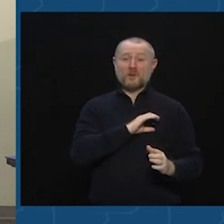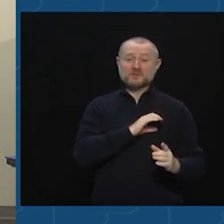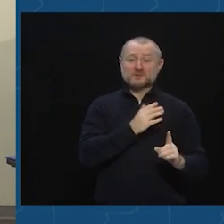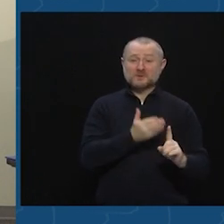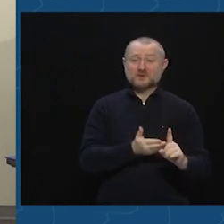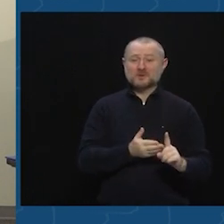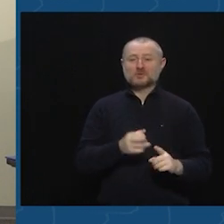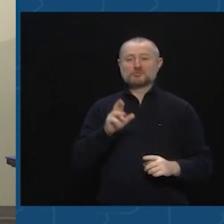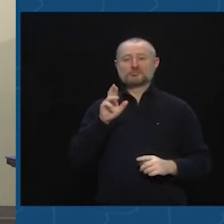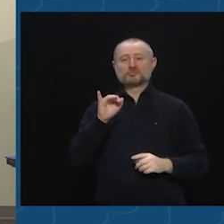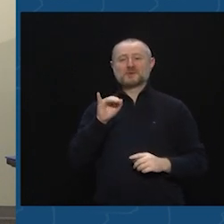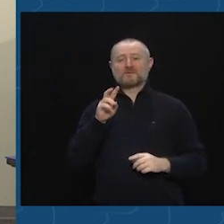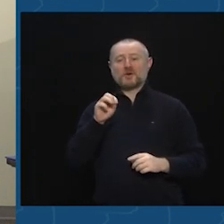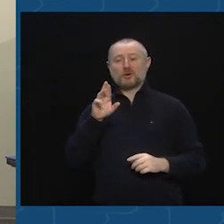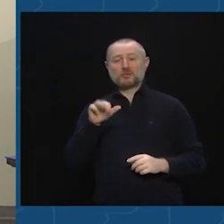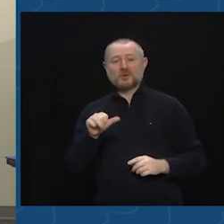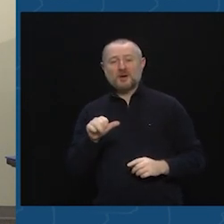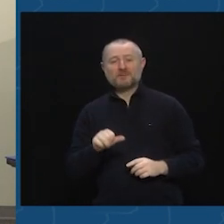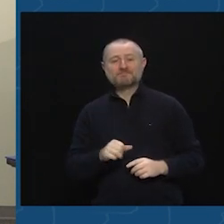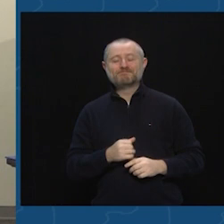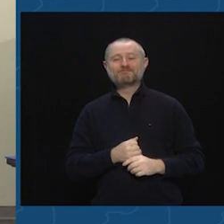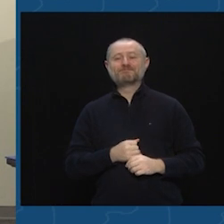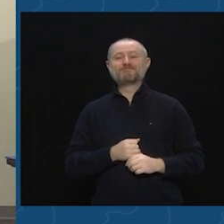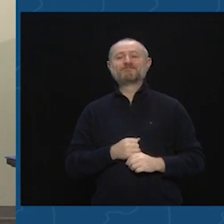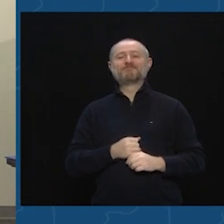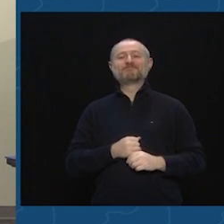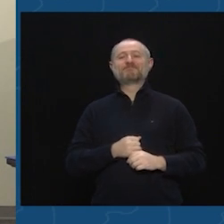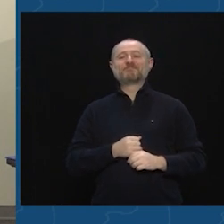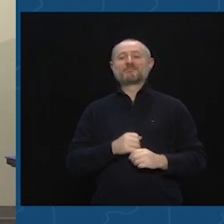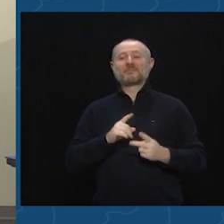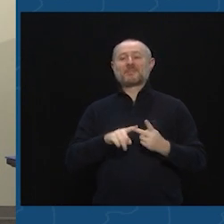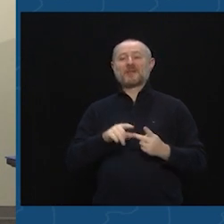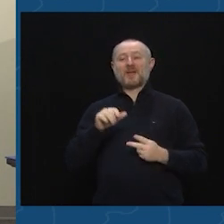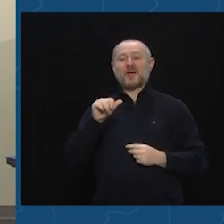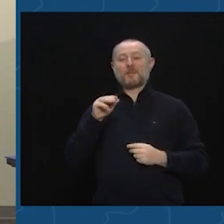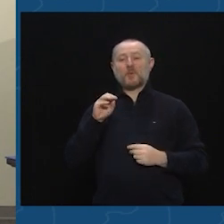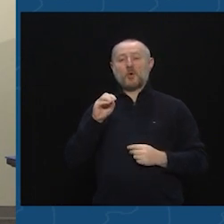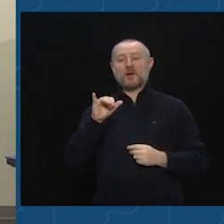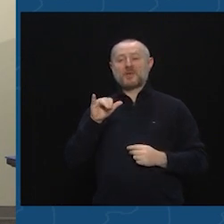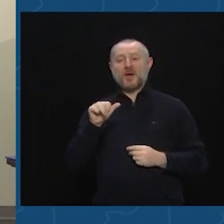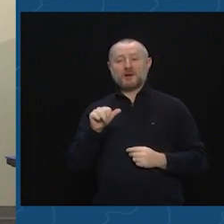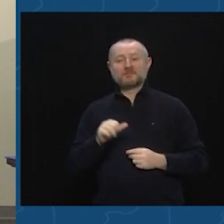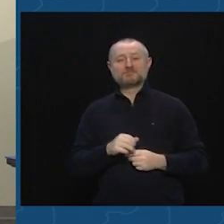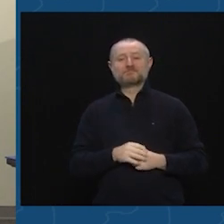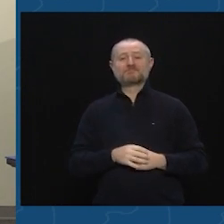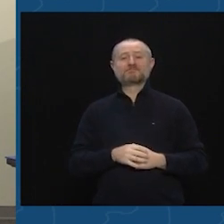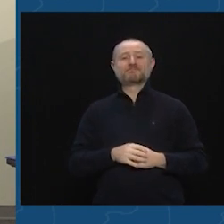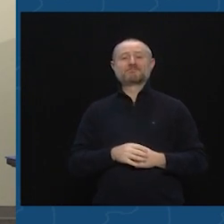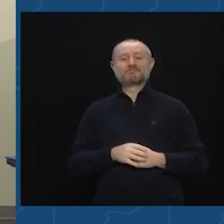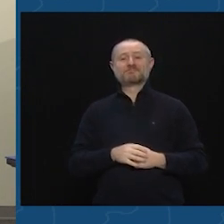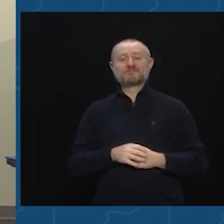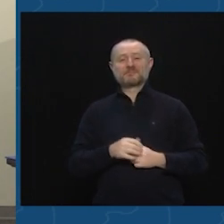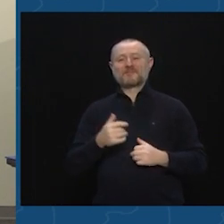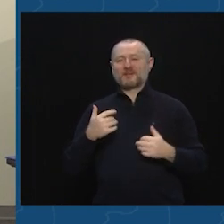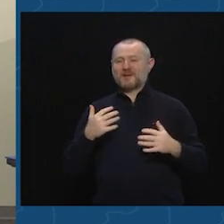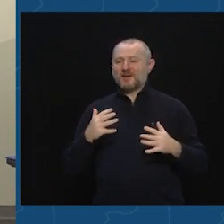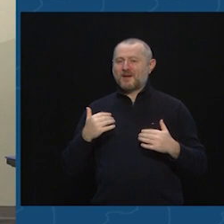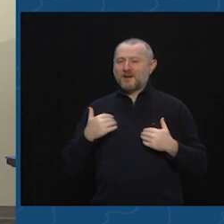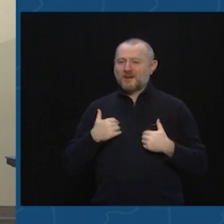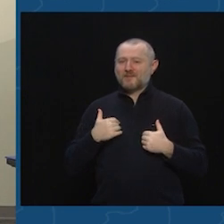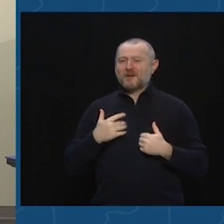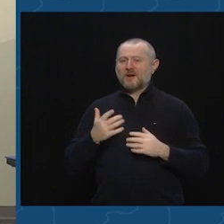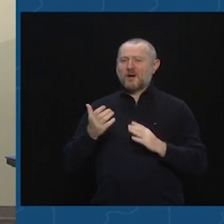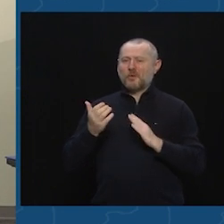Rivera and Moya had an automatic modified weapon that carried 40 rounds